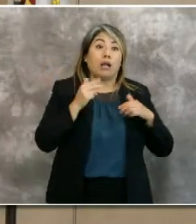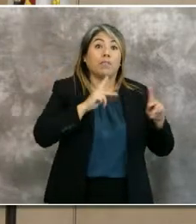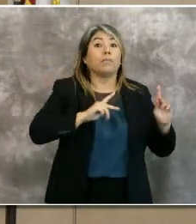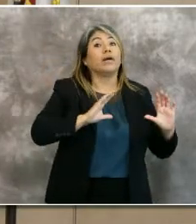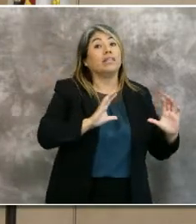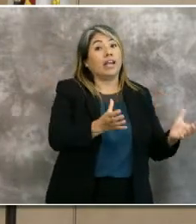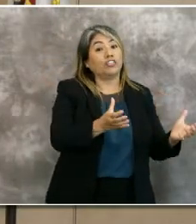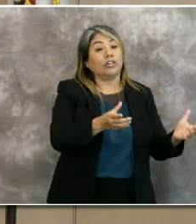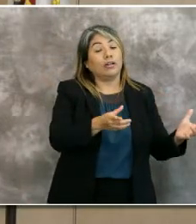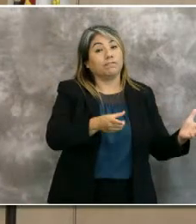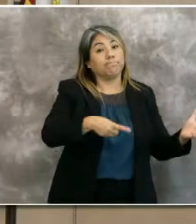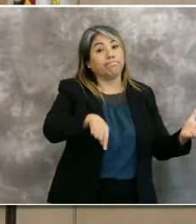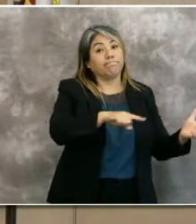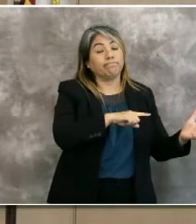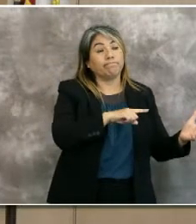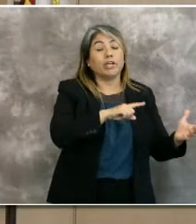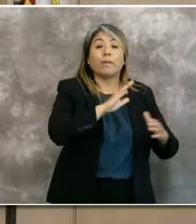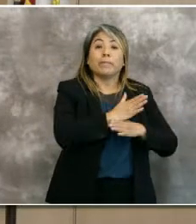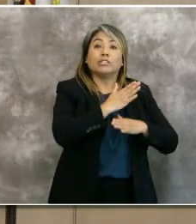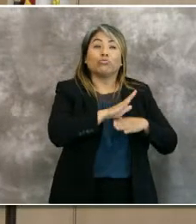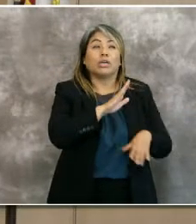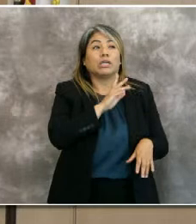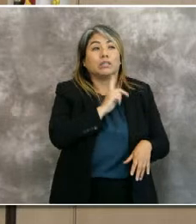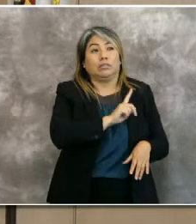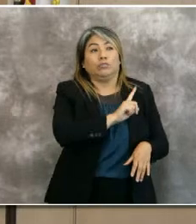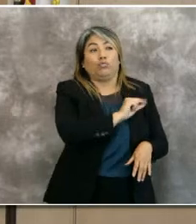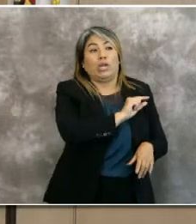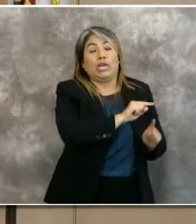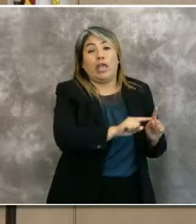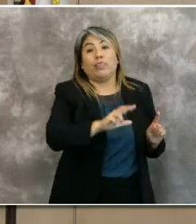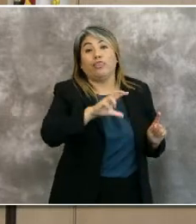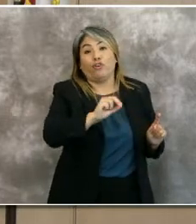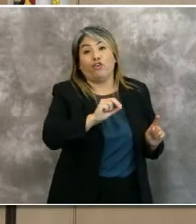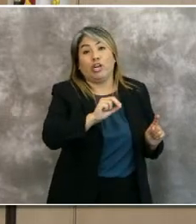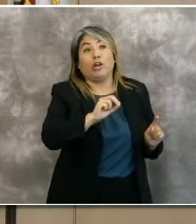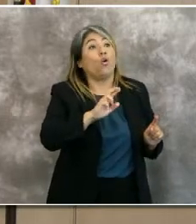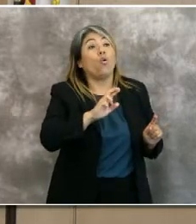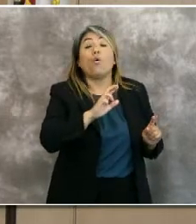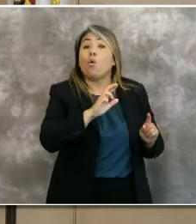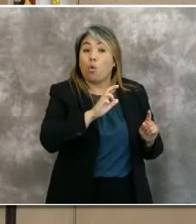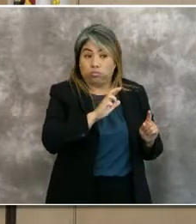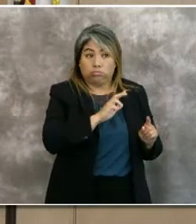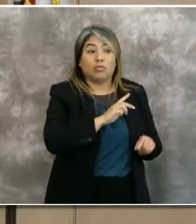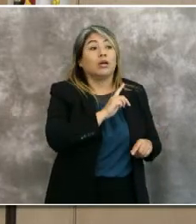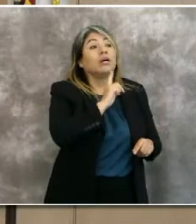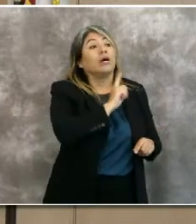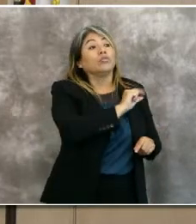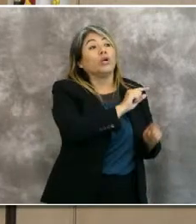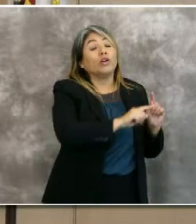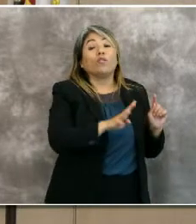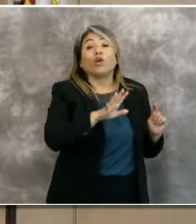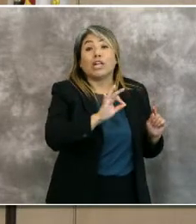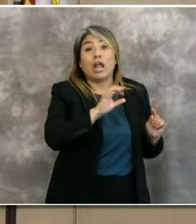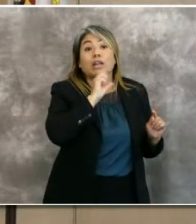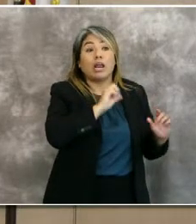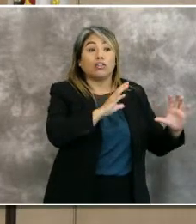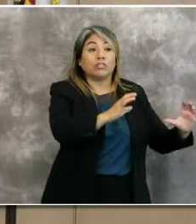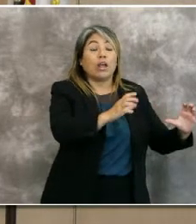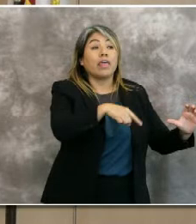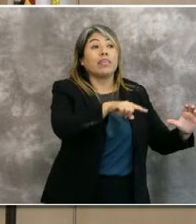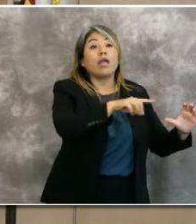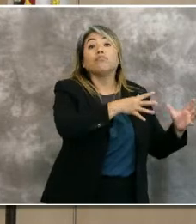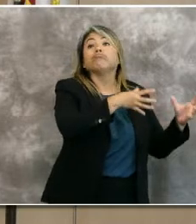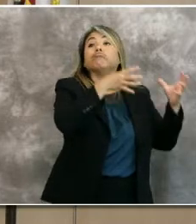population, particularly between 20 and 30, or even between 30 and 49 years of age, going